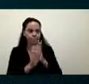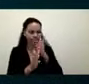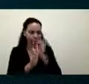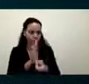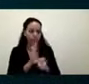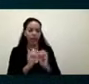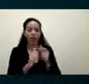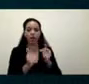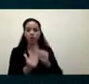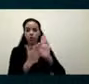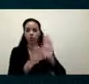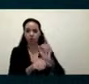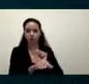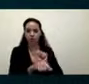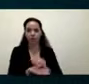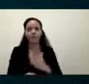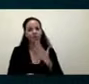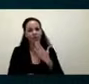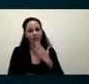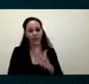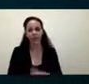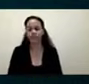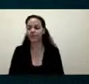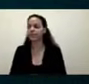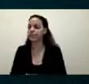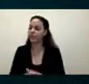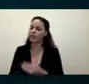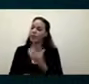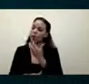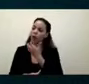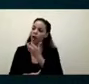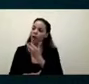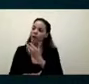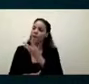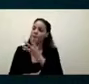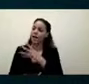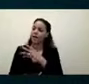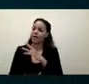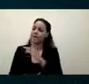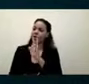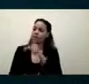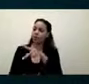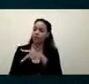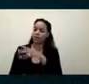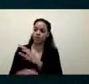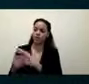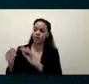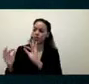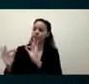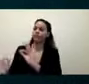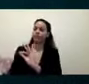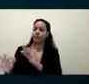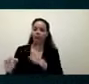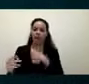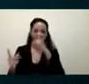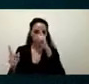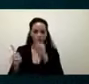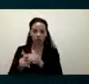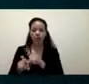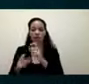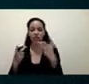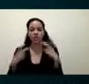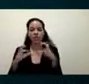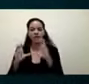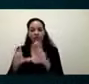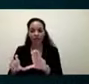Thank you. Wow, Madam Vice President, you could not have said that any better. I agree, we need to invest in home care. In